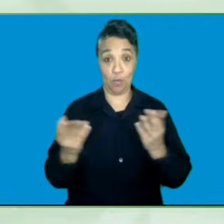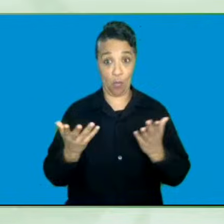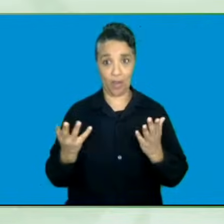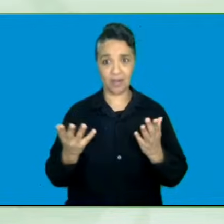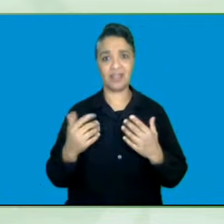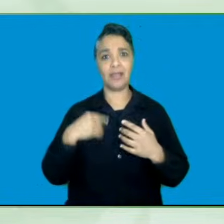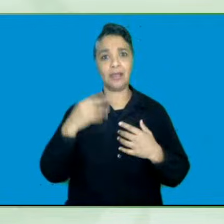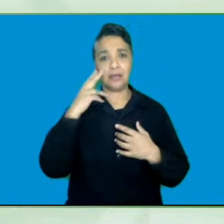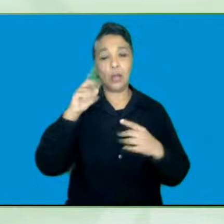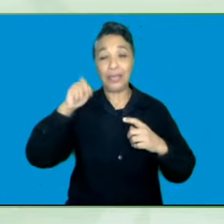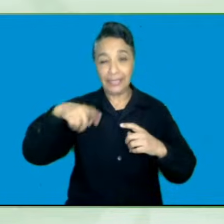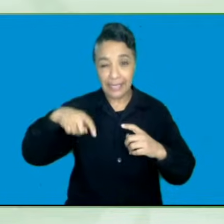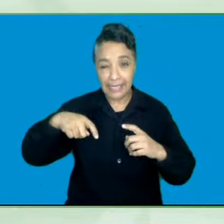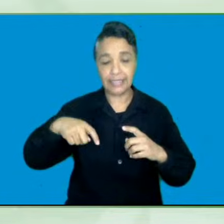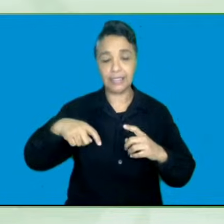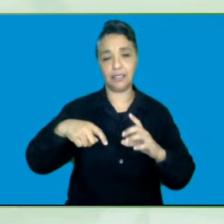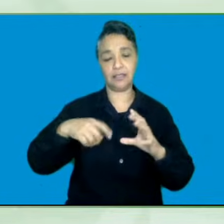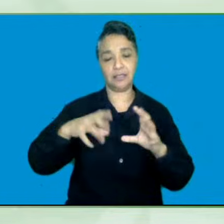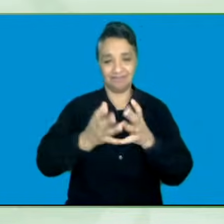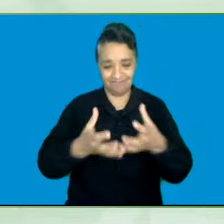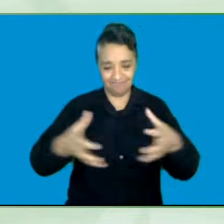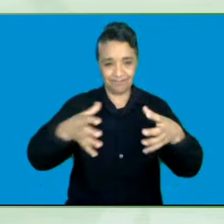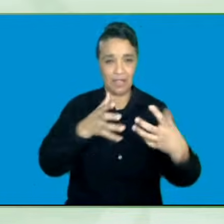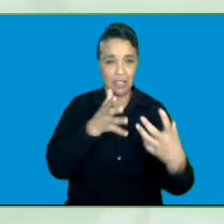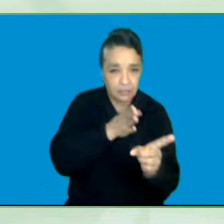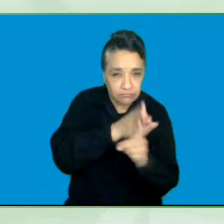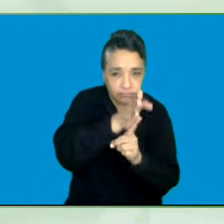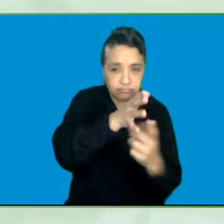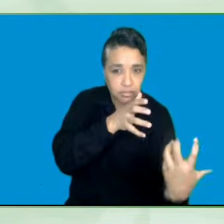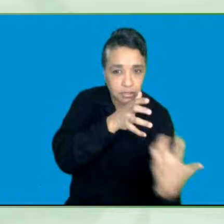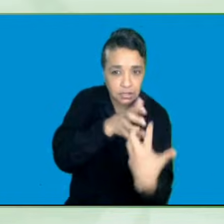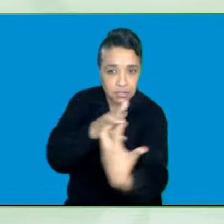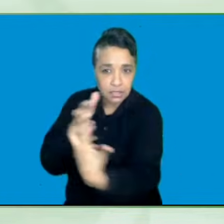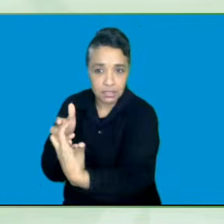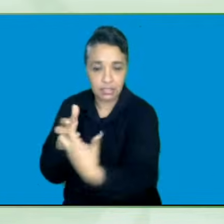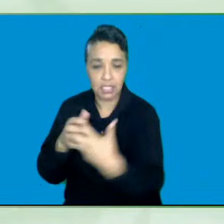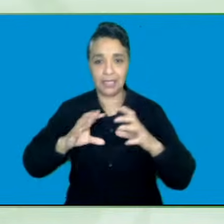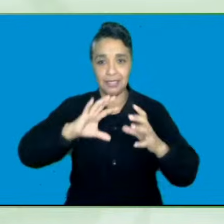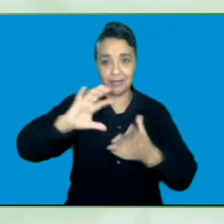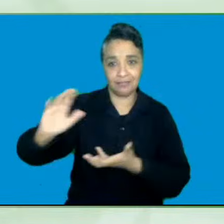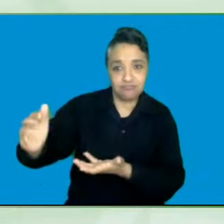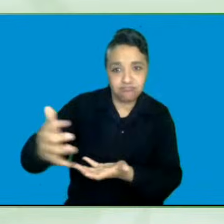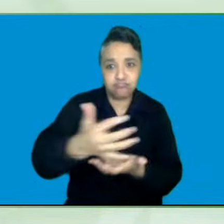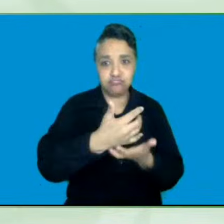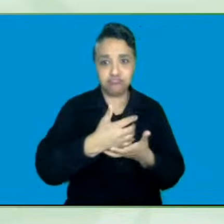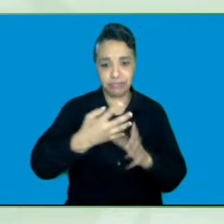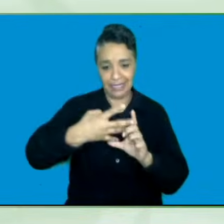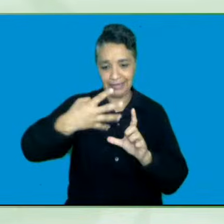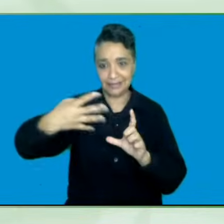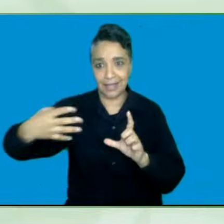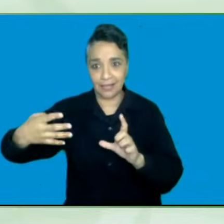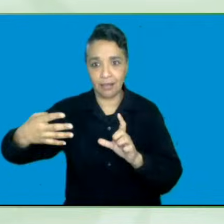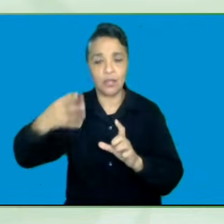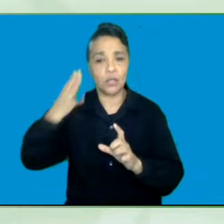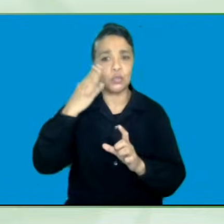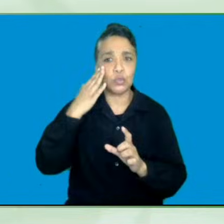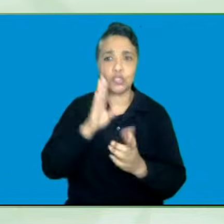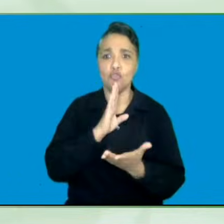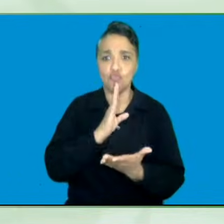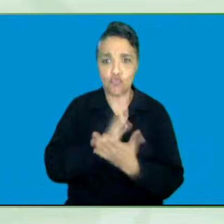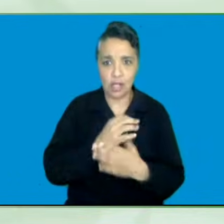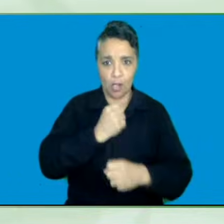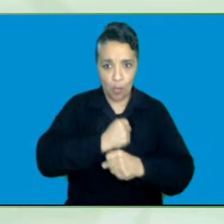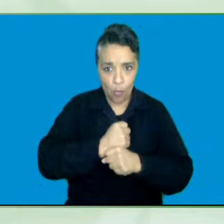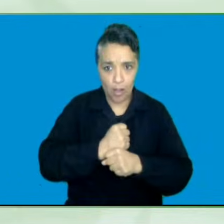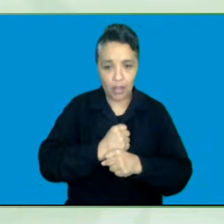data, contextual data, all this data you need to collect, showing people doing real tasks to build